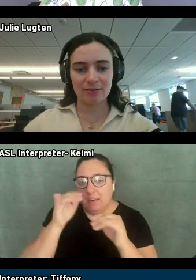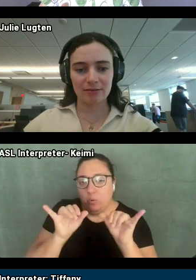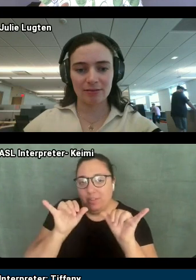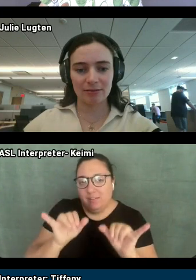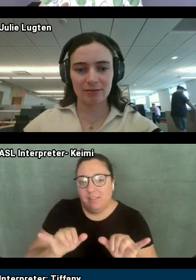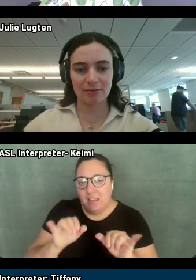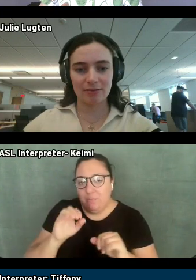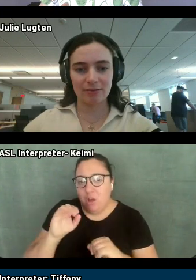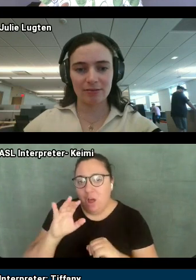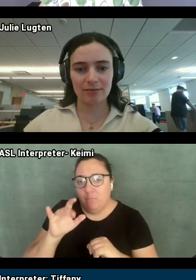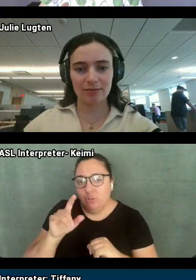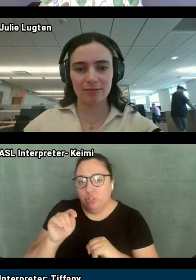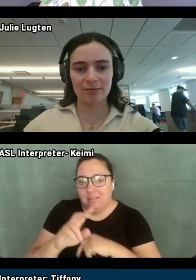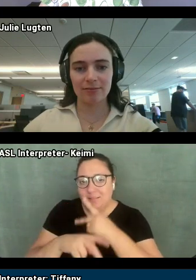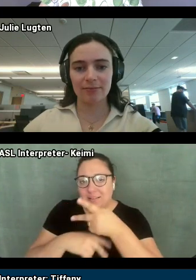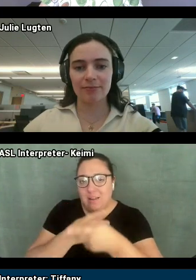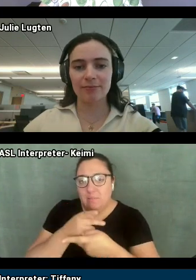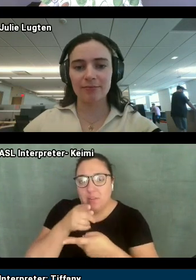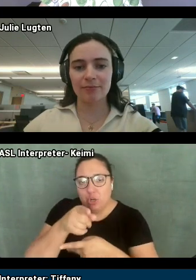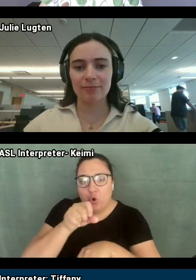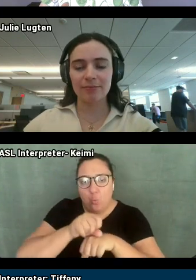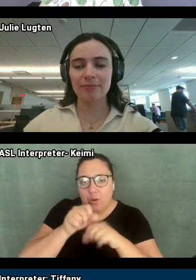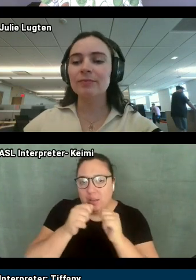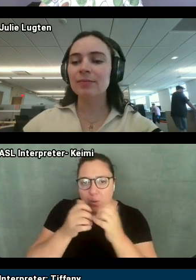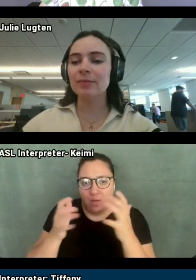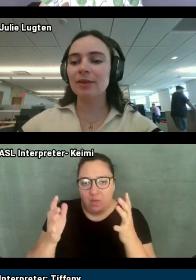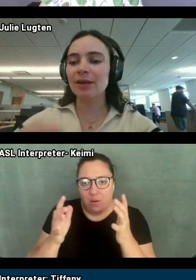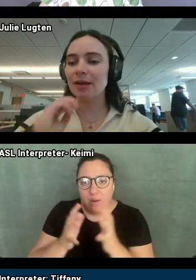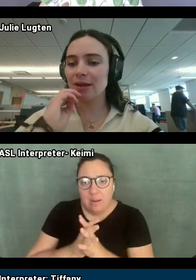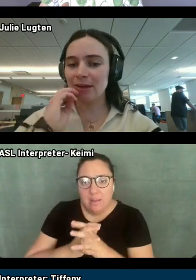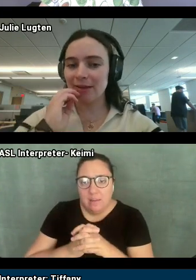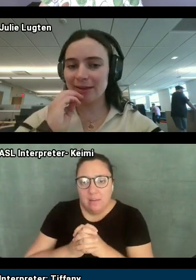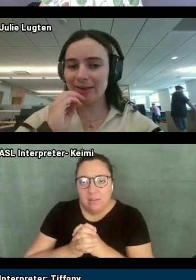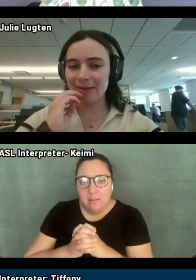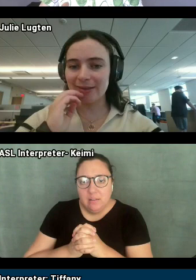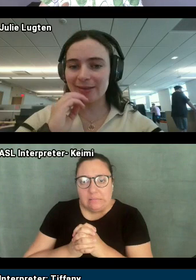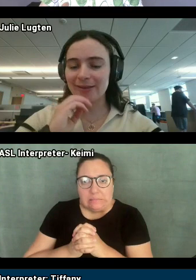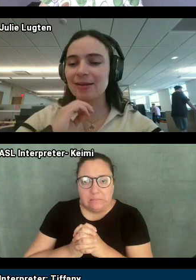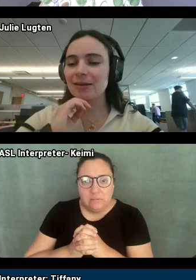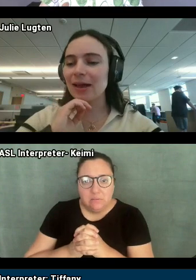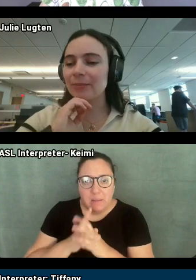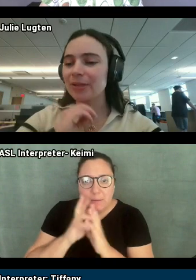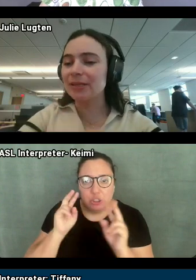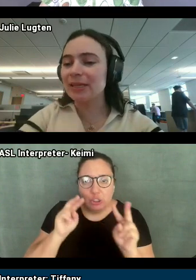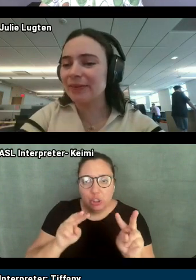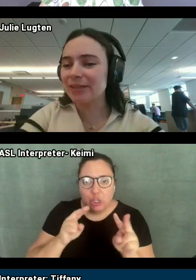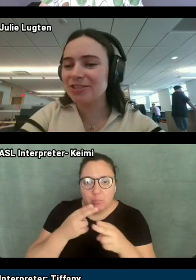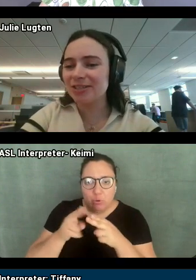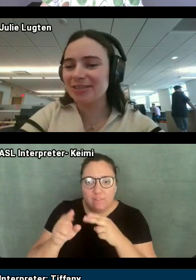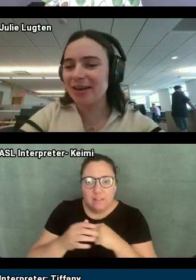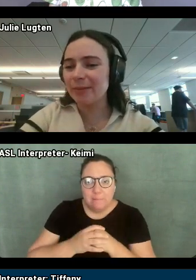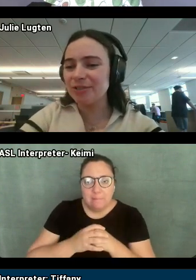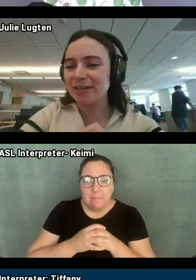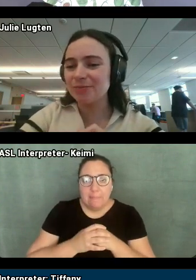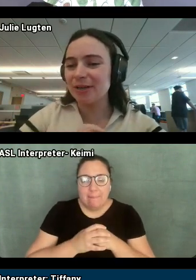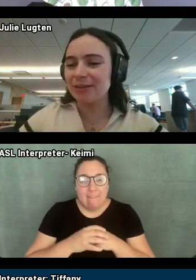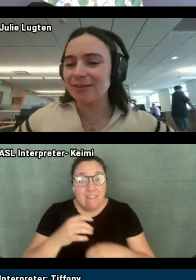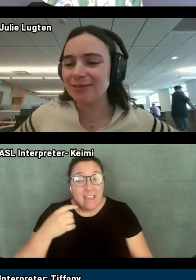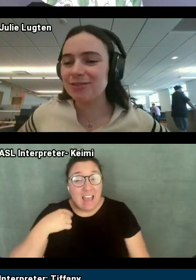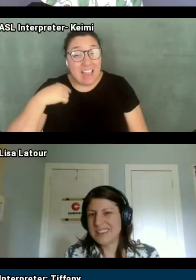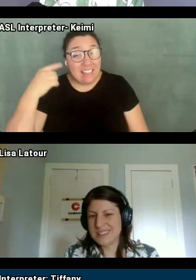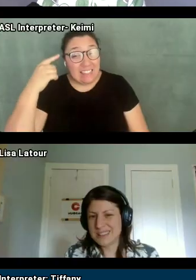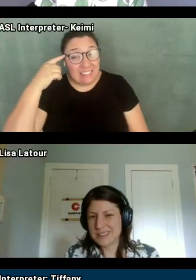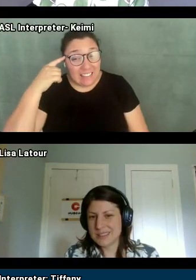that you are kind of working with. Let me just take a quick look. I believe it's just that object,